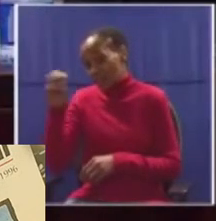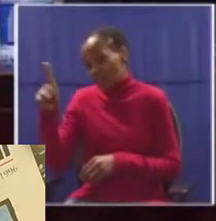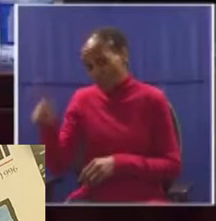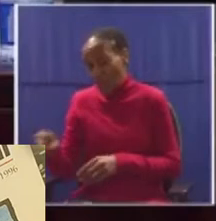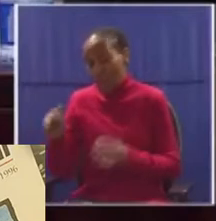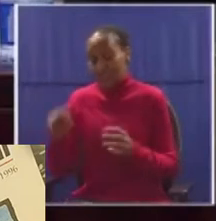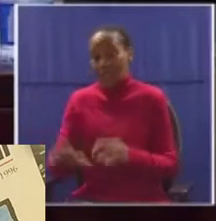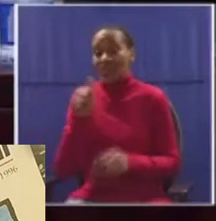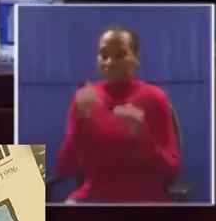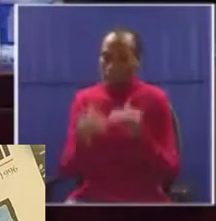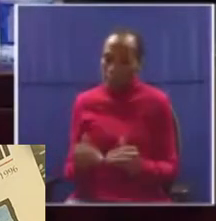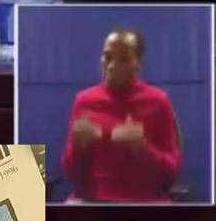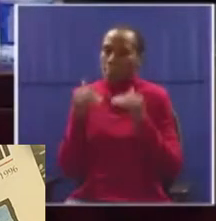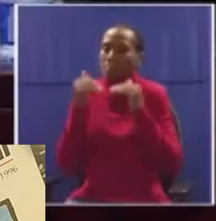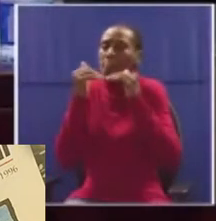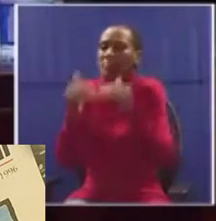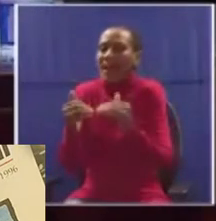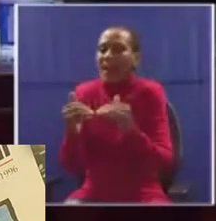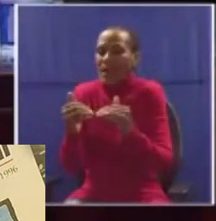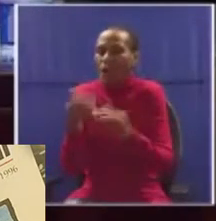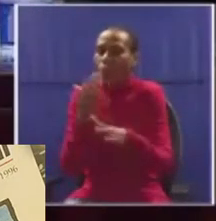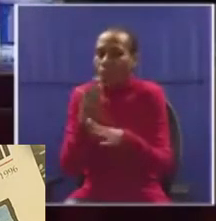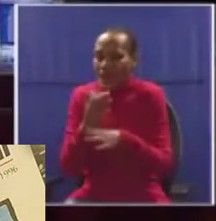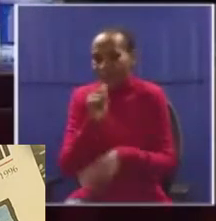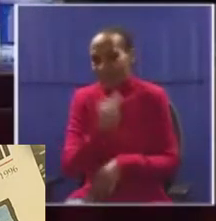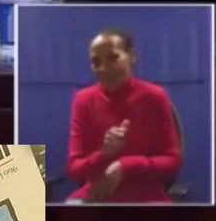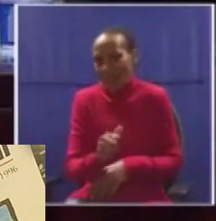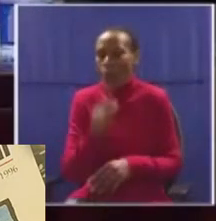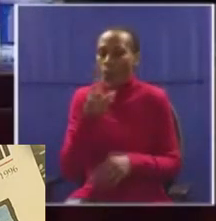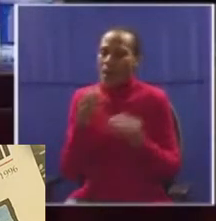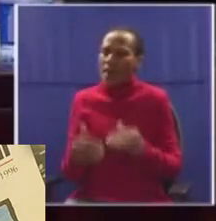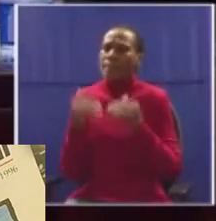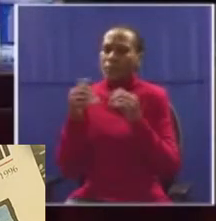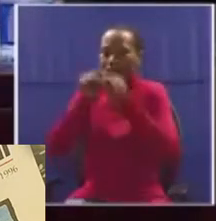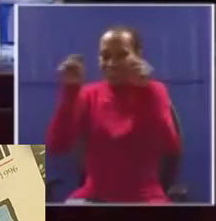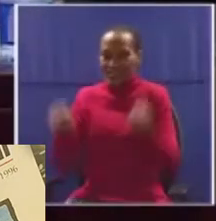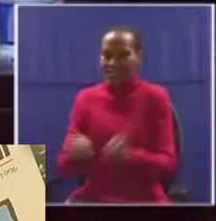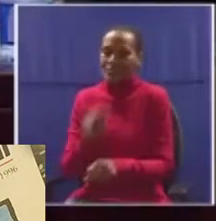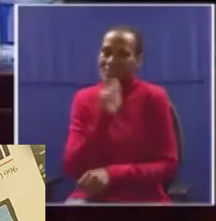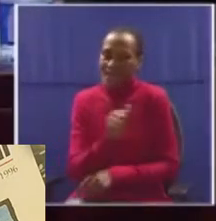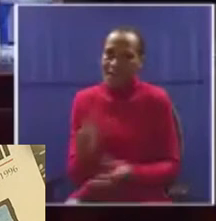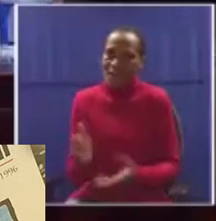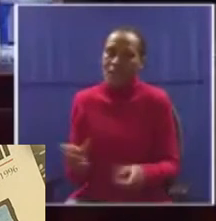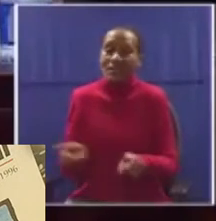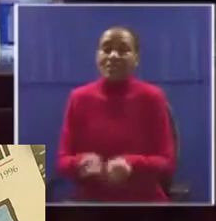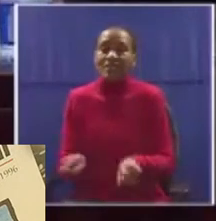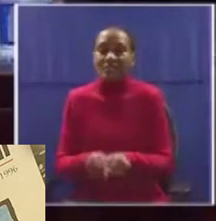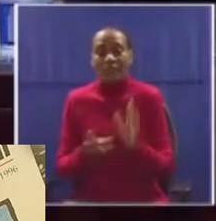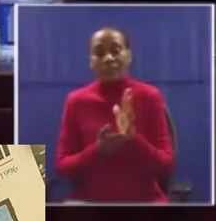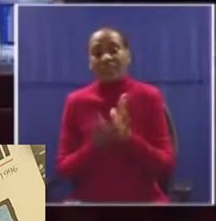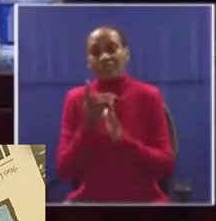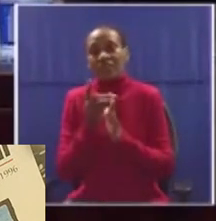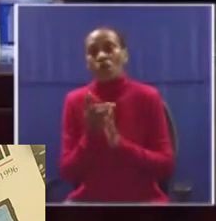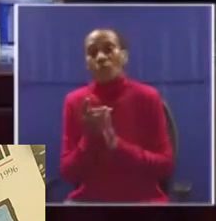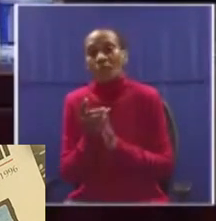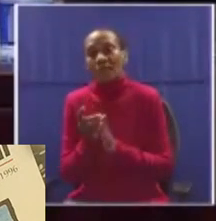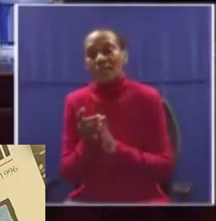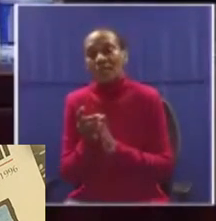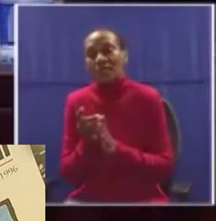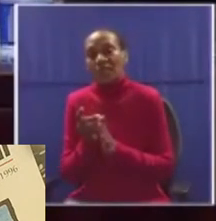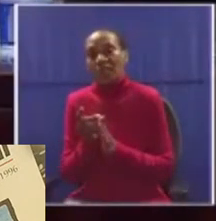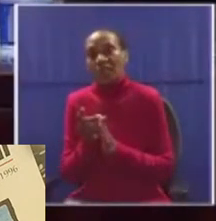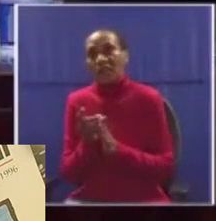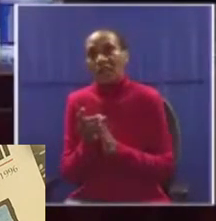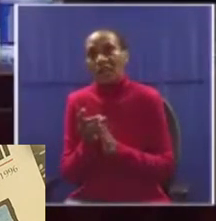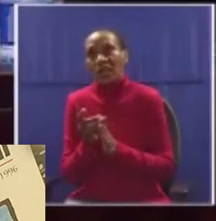progress on many of the recommended action to improve its system including by developing its own anti-money laundering and